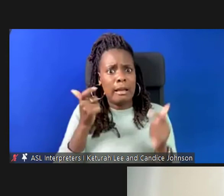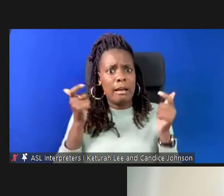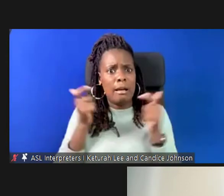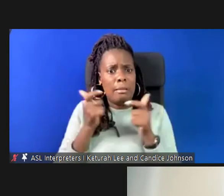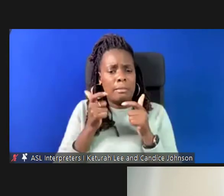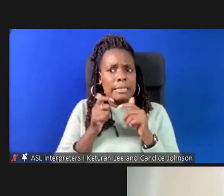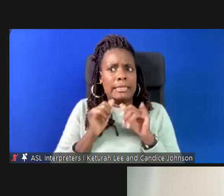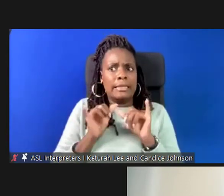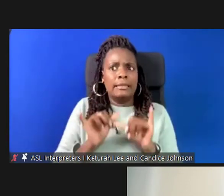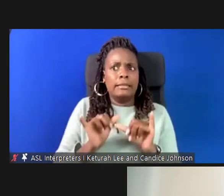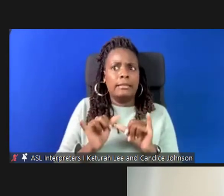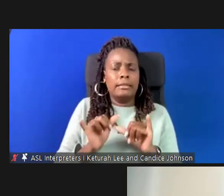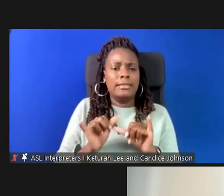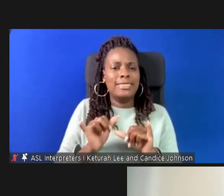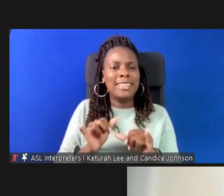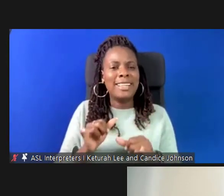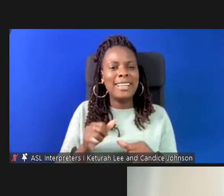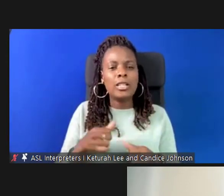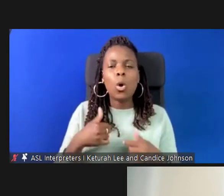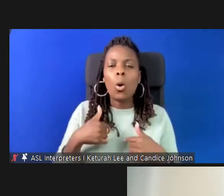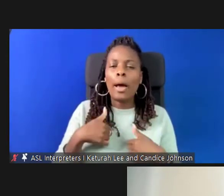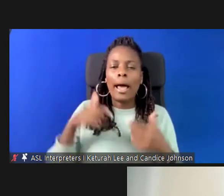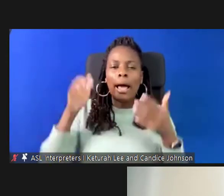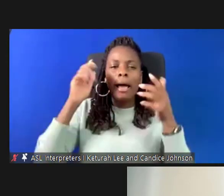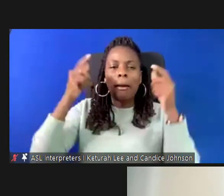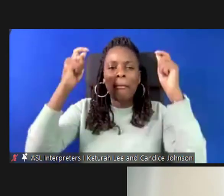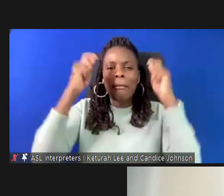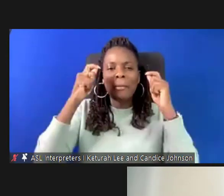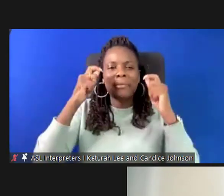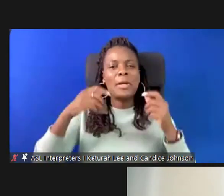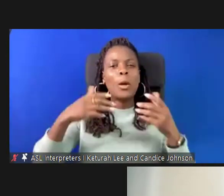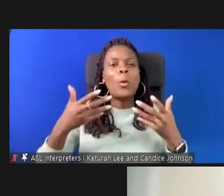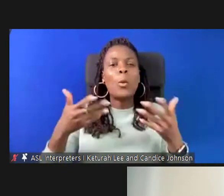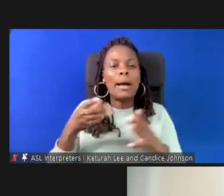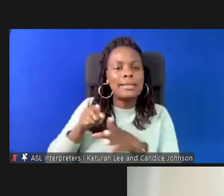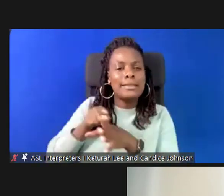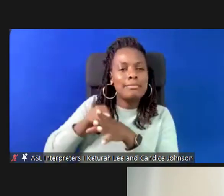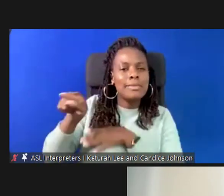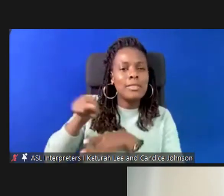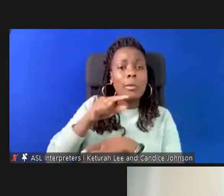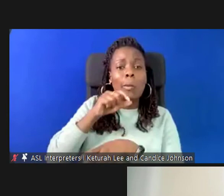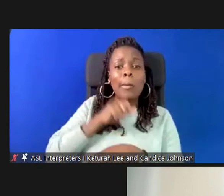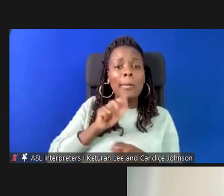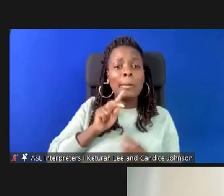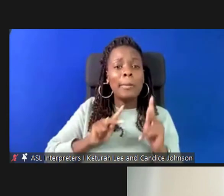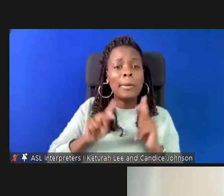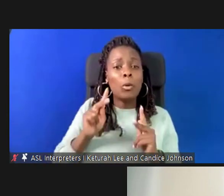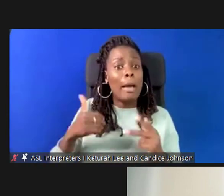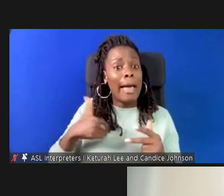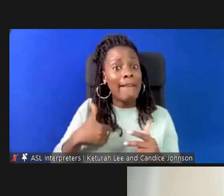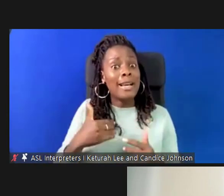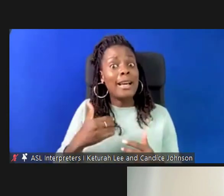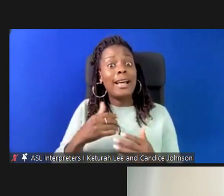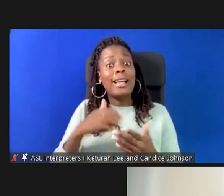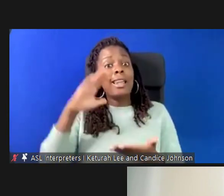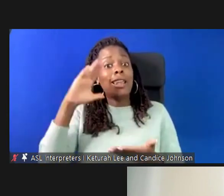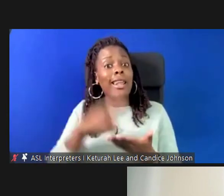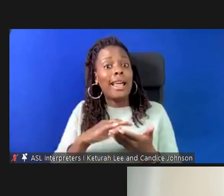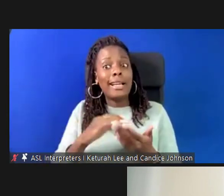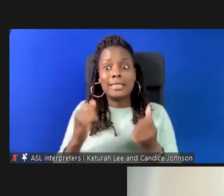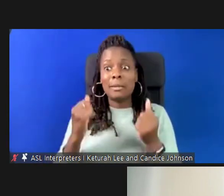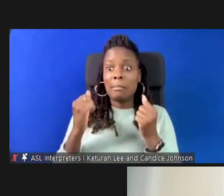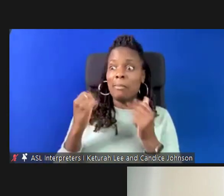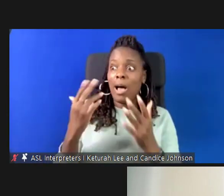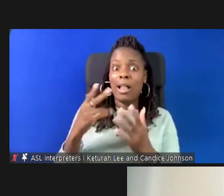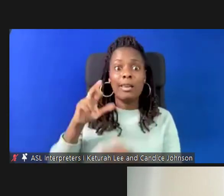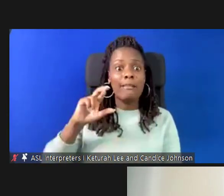my geriatrician hat on, I think we would have much less polypharmacy and issues if we actually ask people, do you want me to do